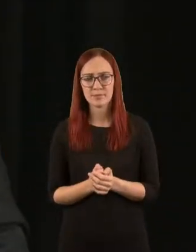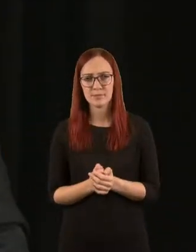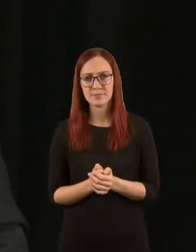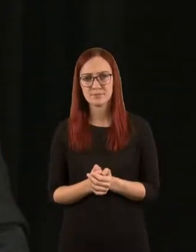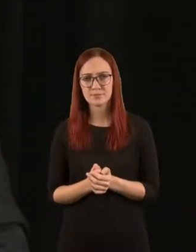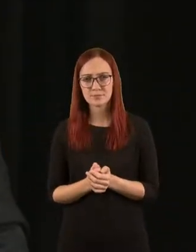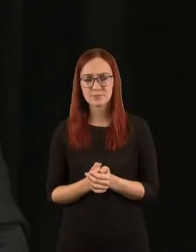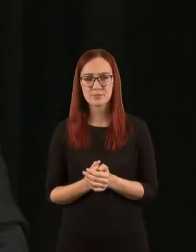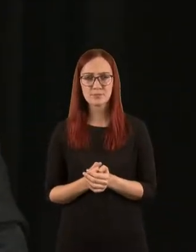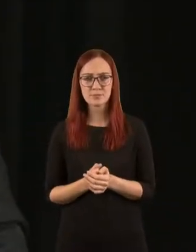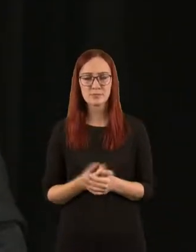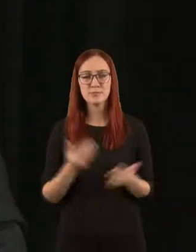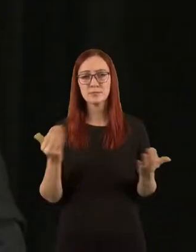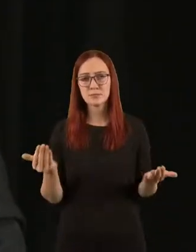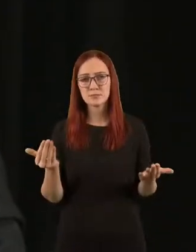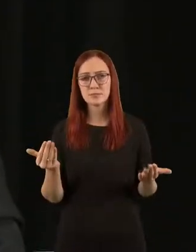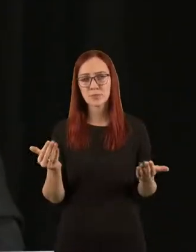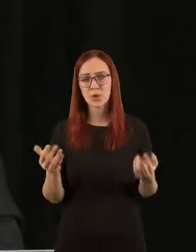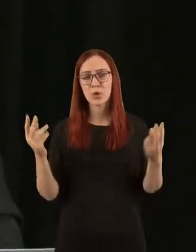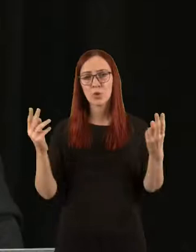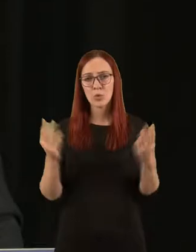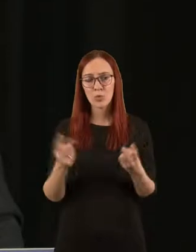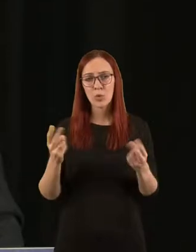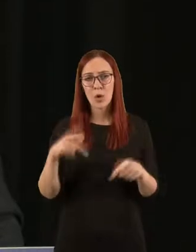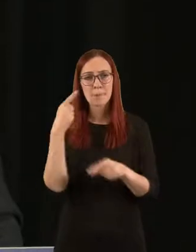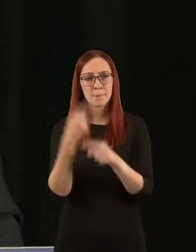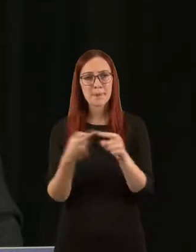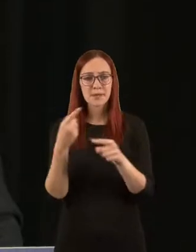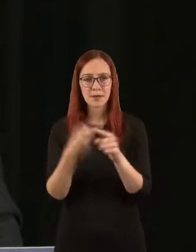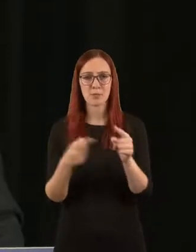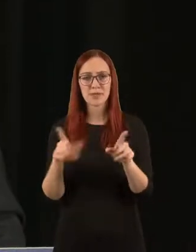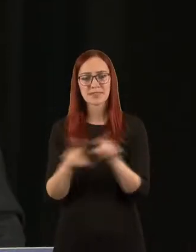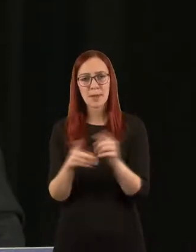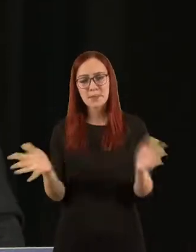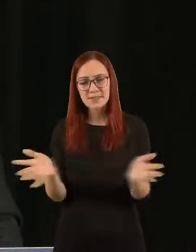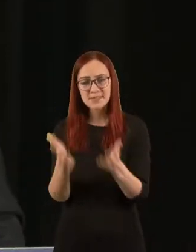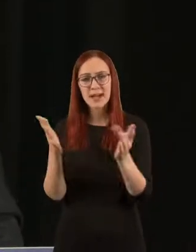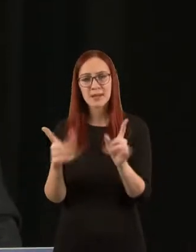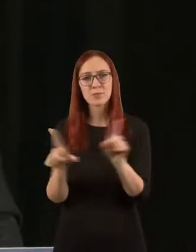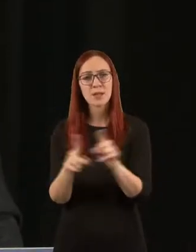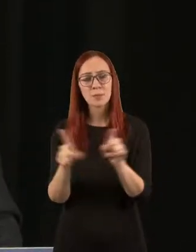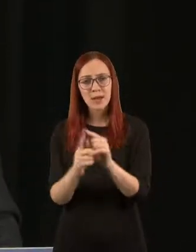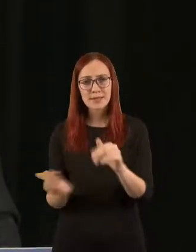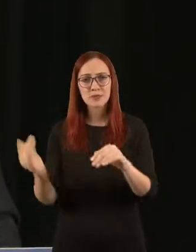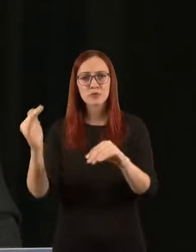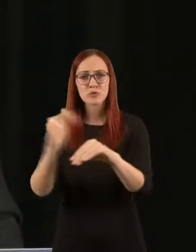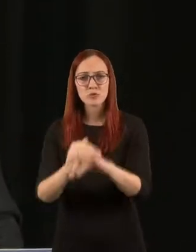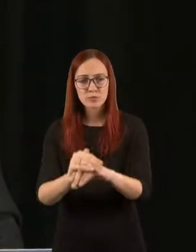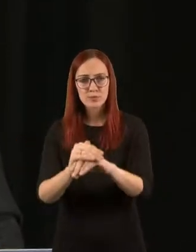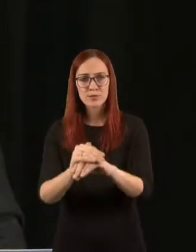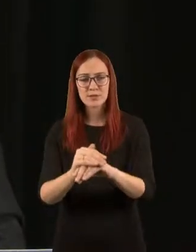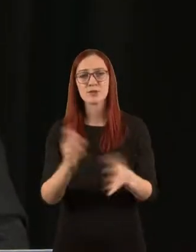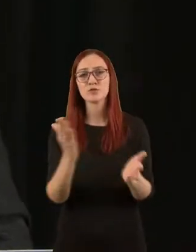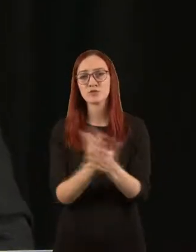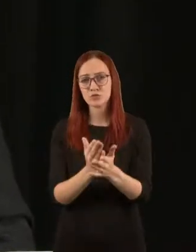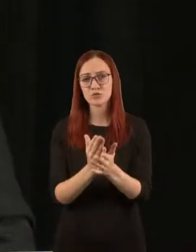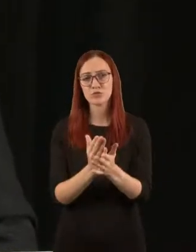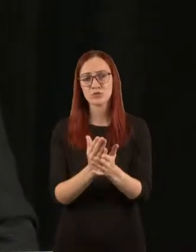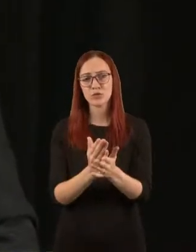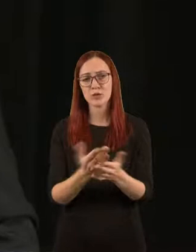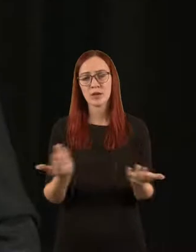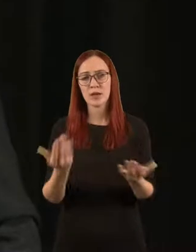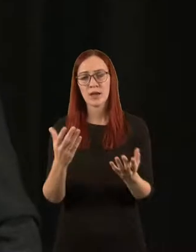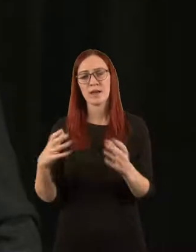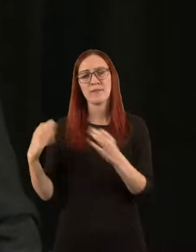sector, because this is where the pollution increased the most. And we need to apply both